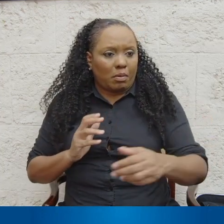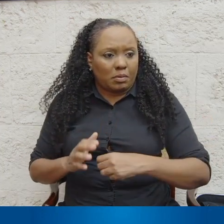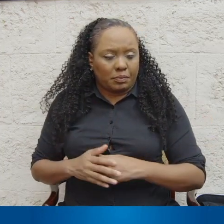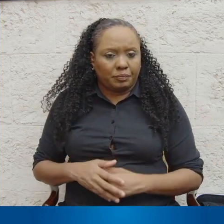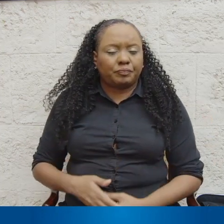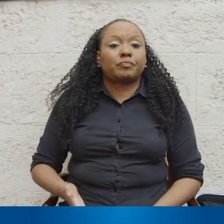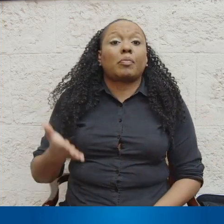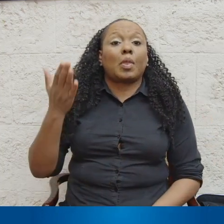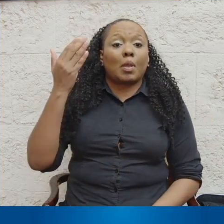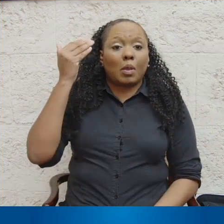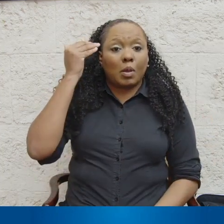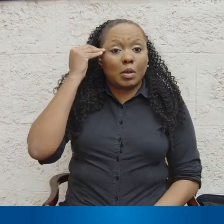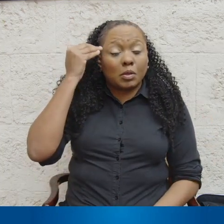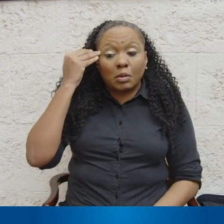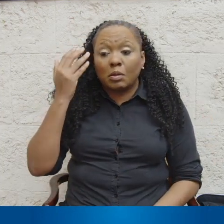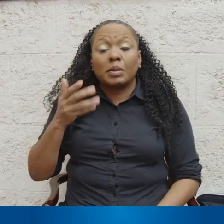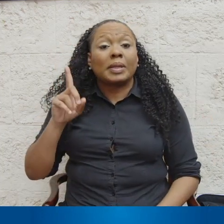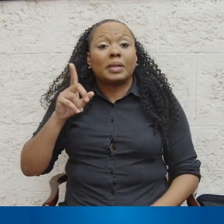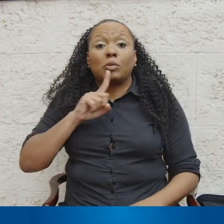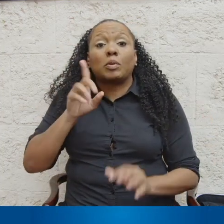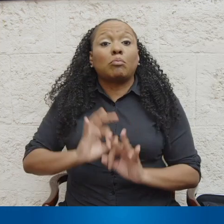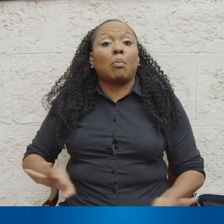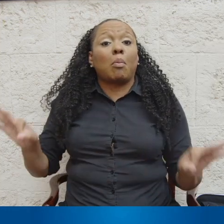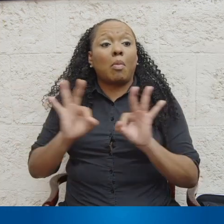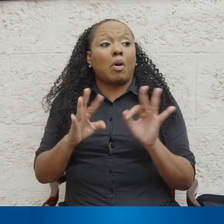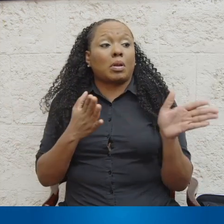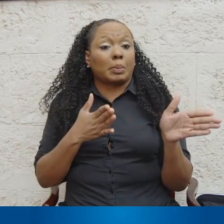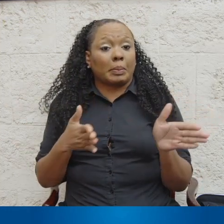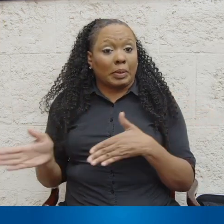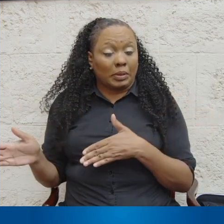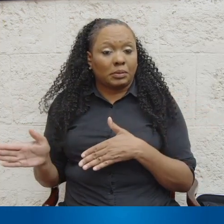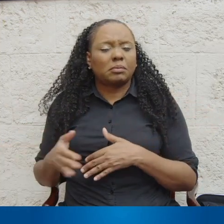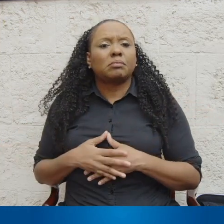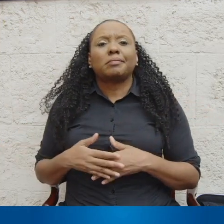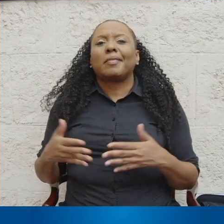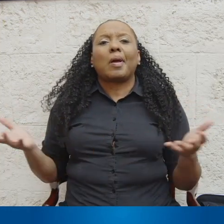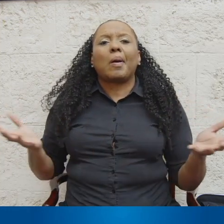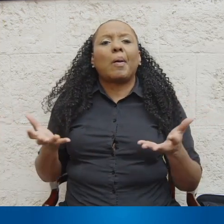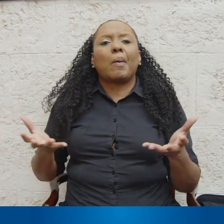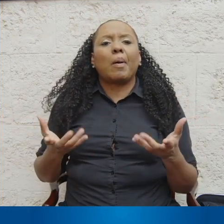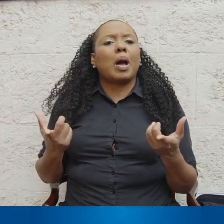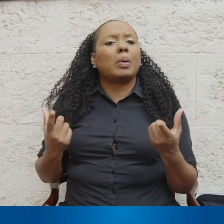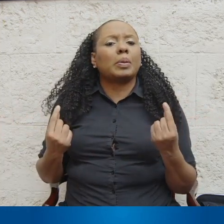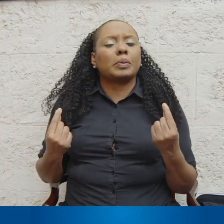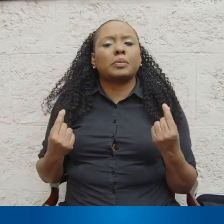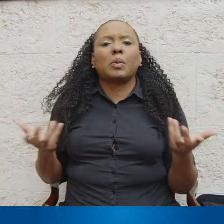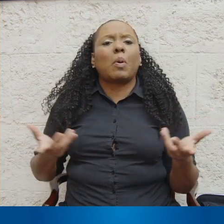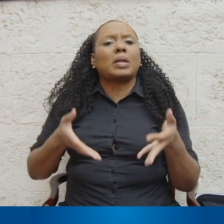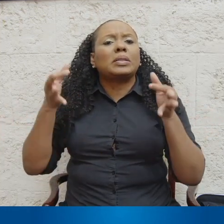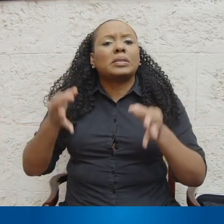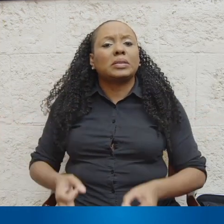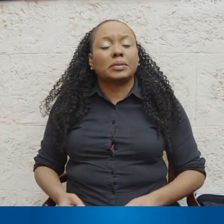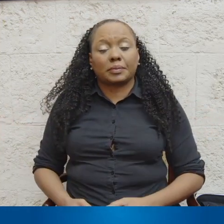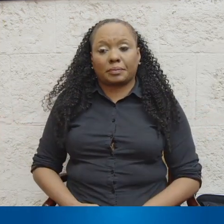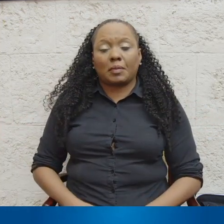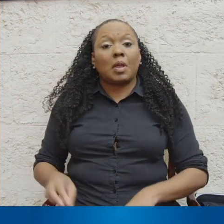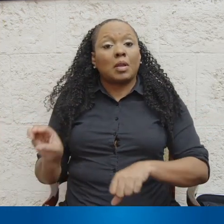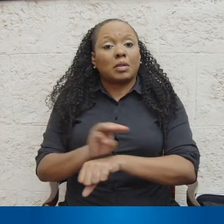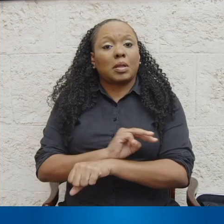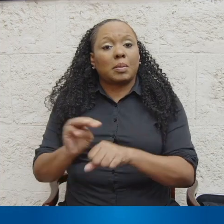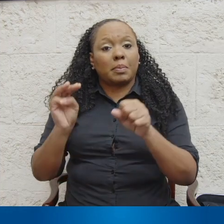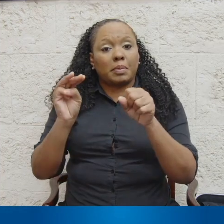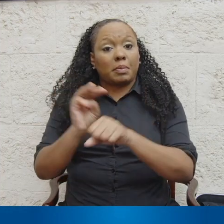time saves 9. So what essentially we have decided and agreed to do is that the Ministry of Housing will